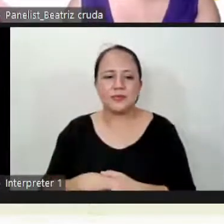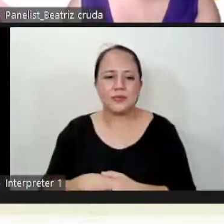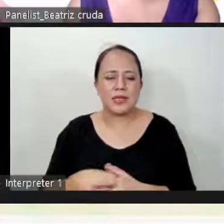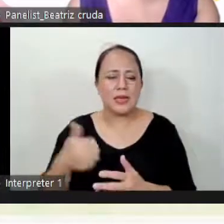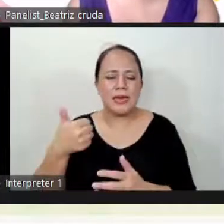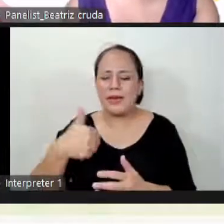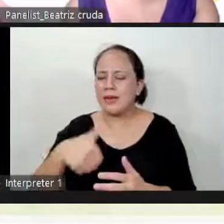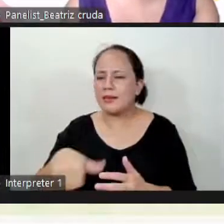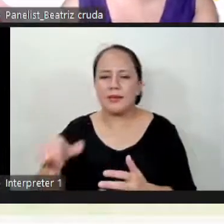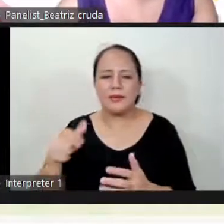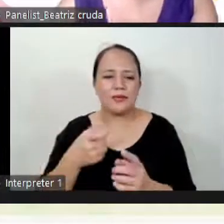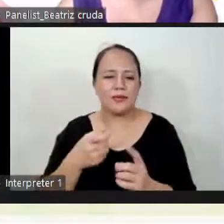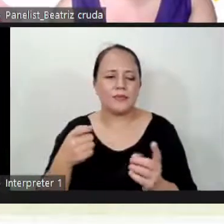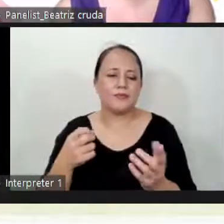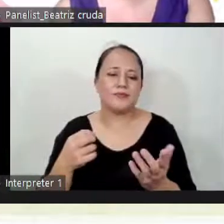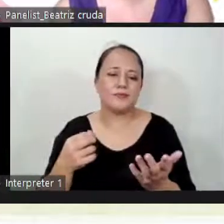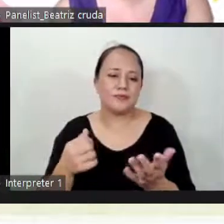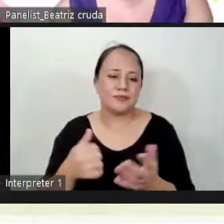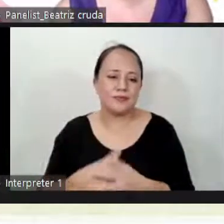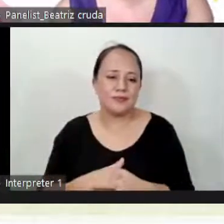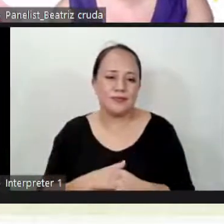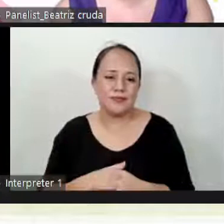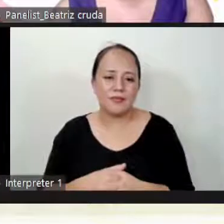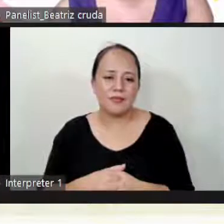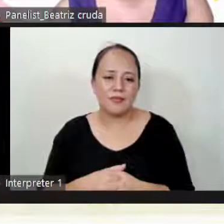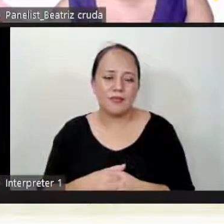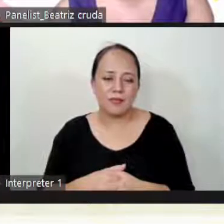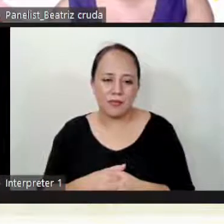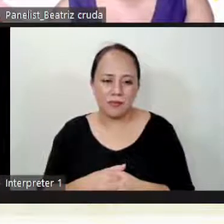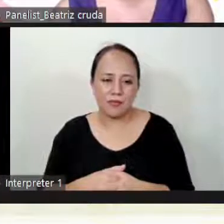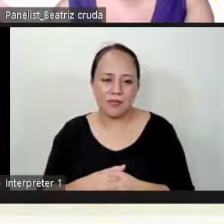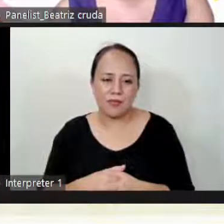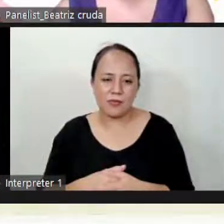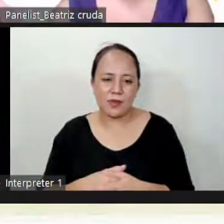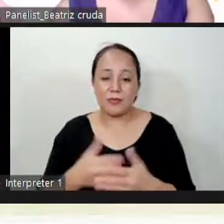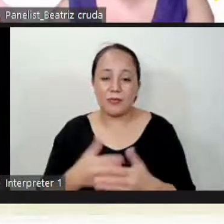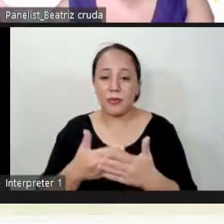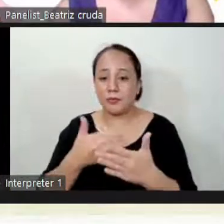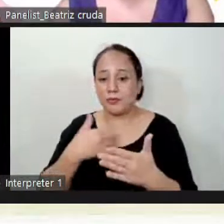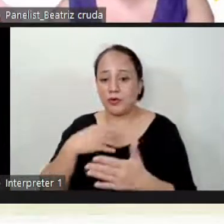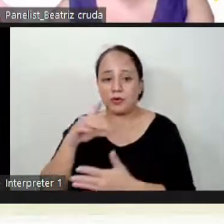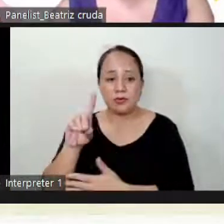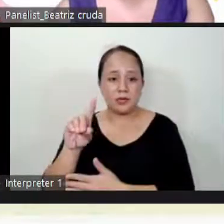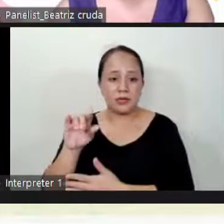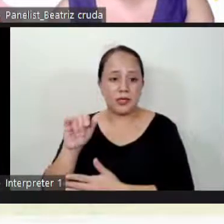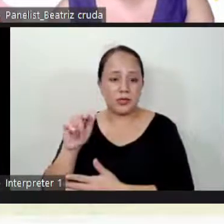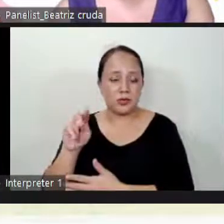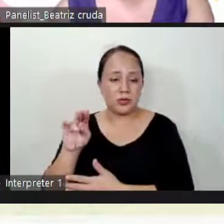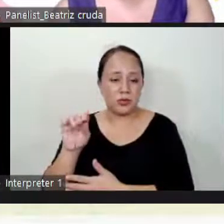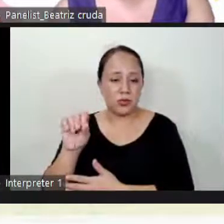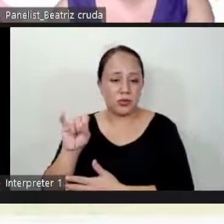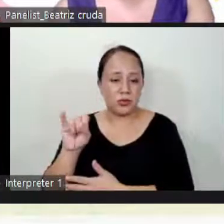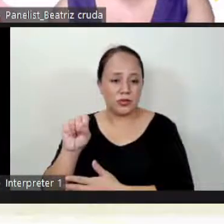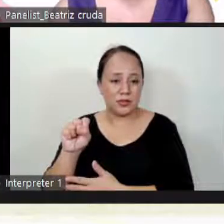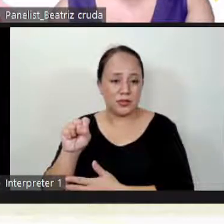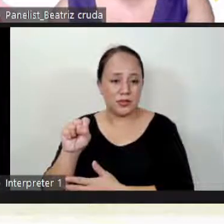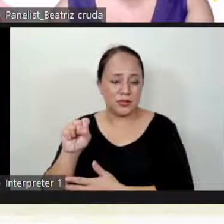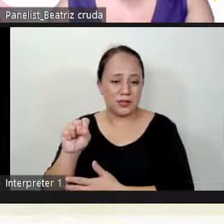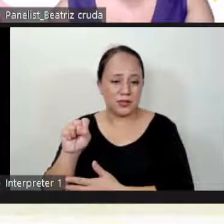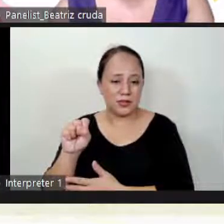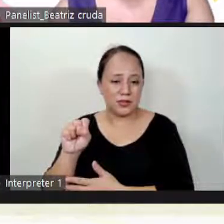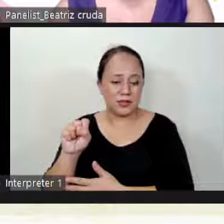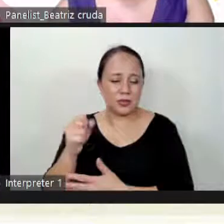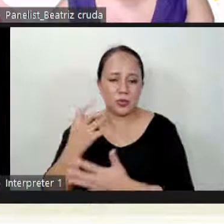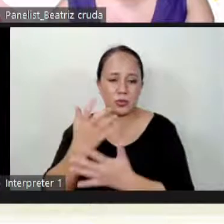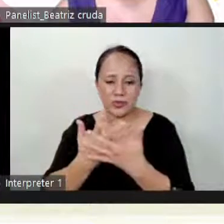anything else from, I guess, even before diagnosis is being done,